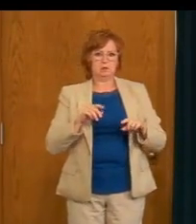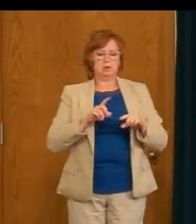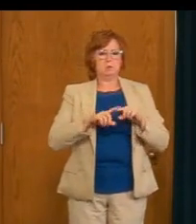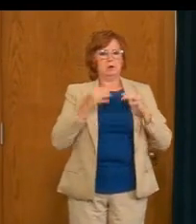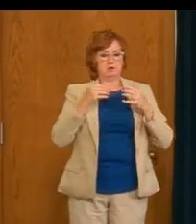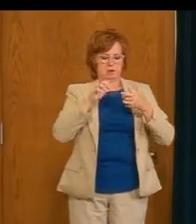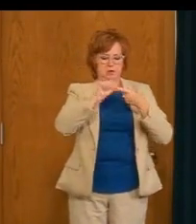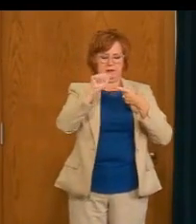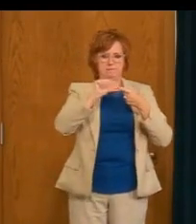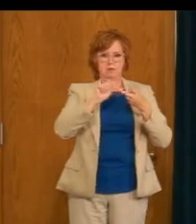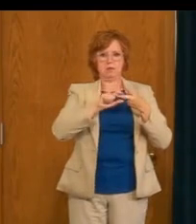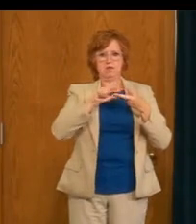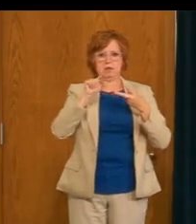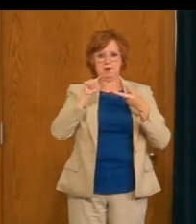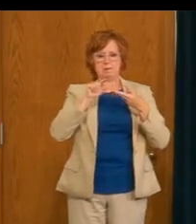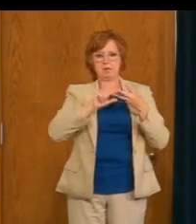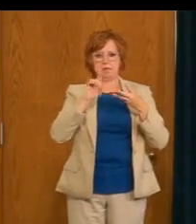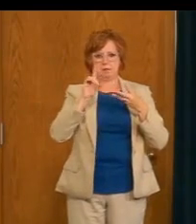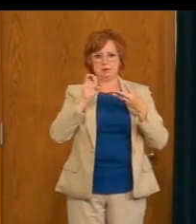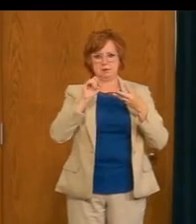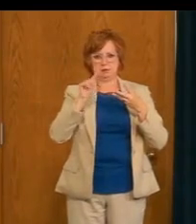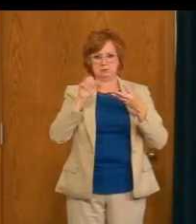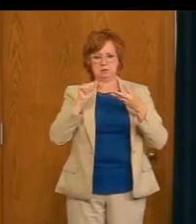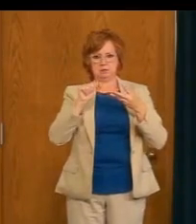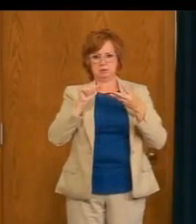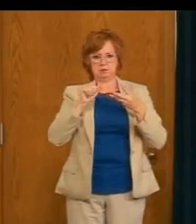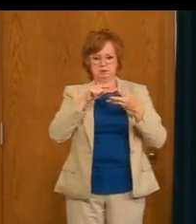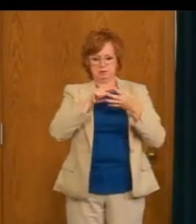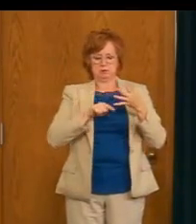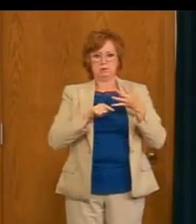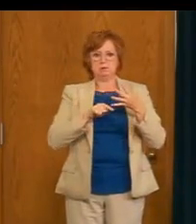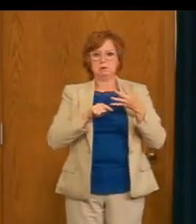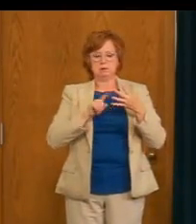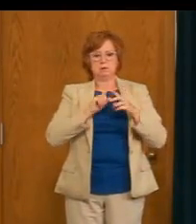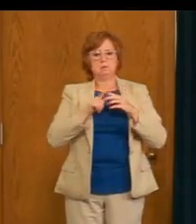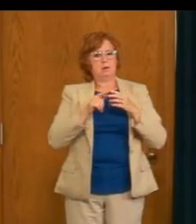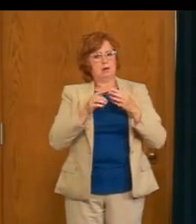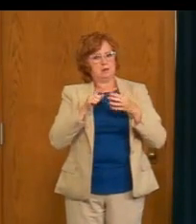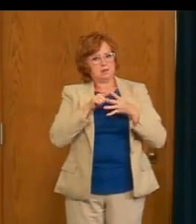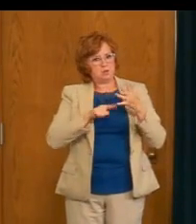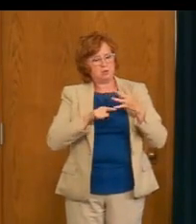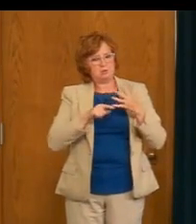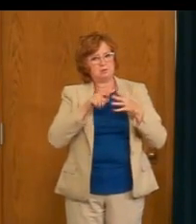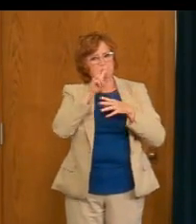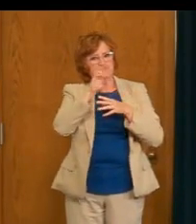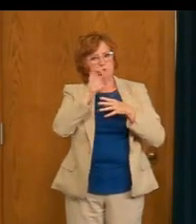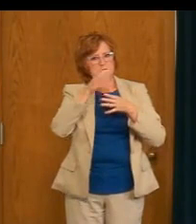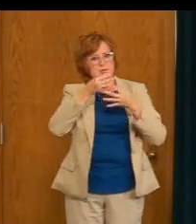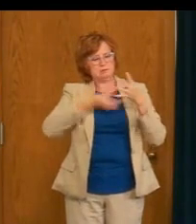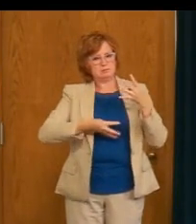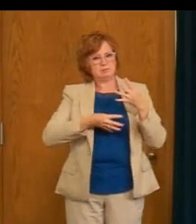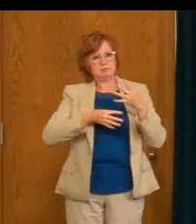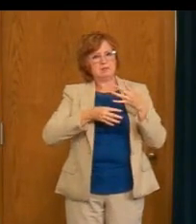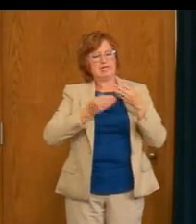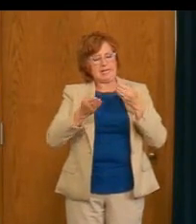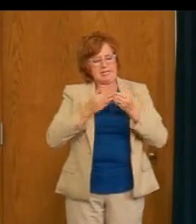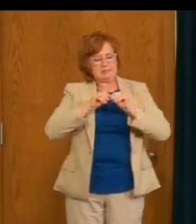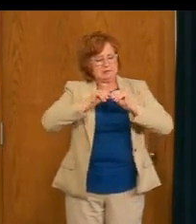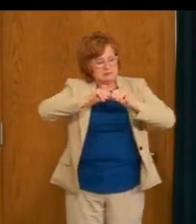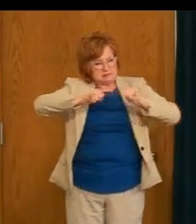alpha, gamma, and delta variants. We know that these variants are more transmissible and in some cases more severe.